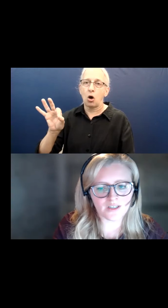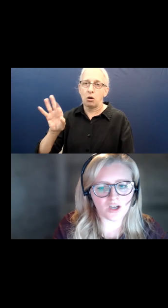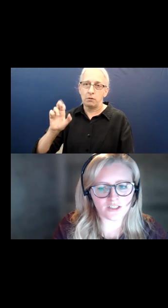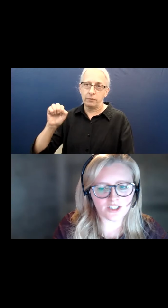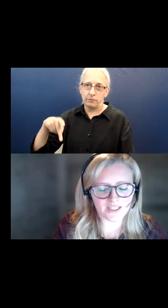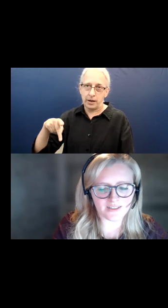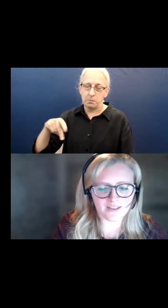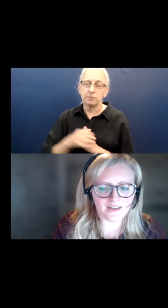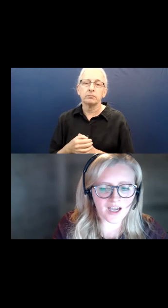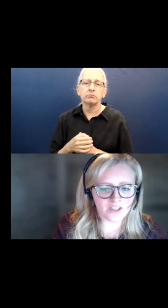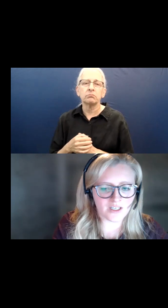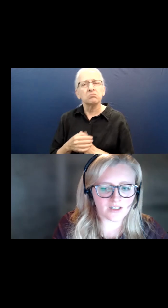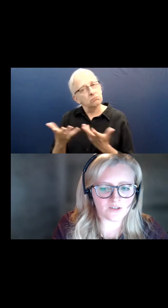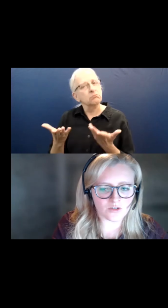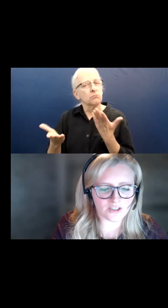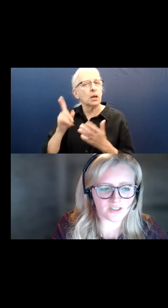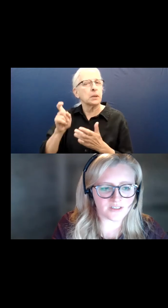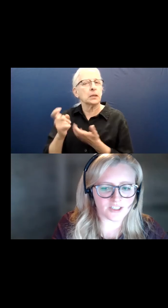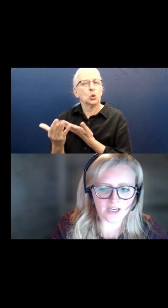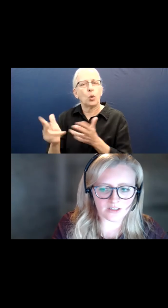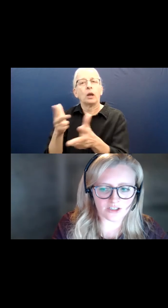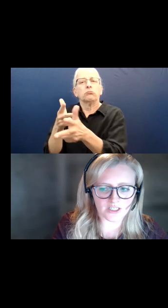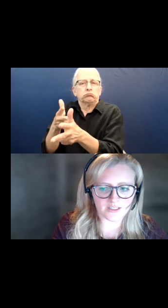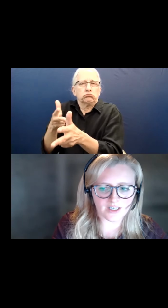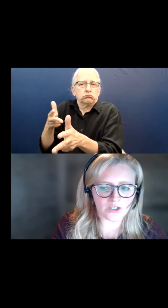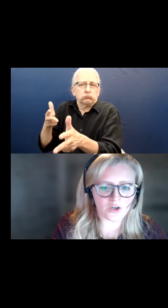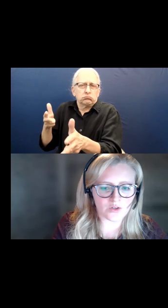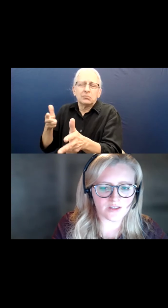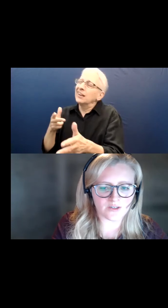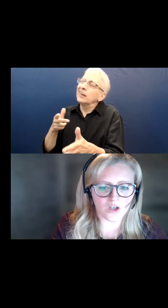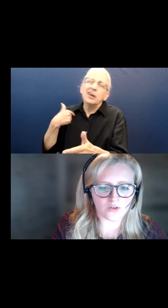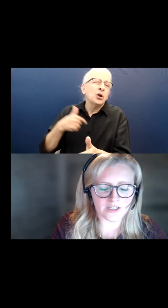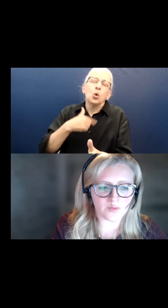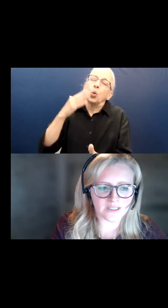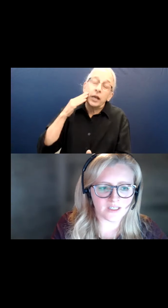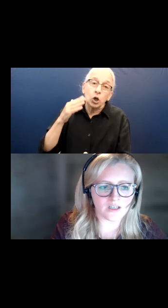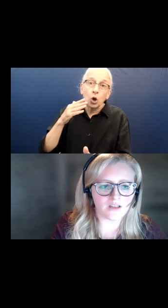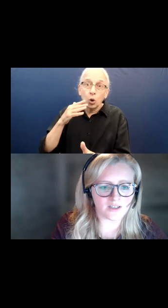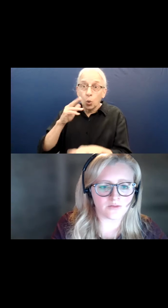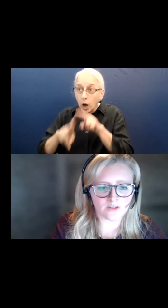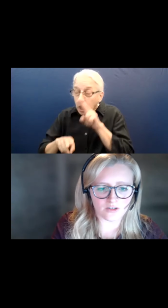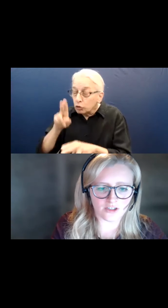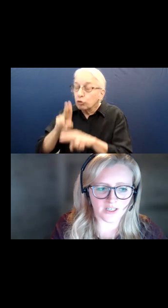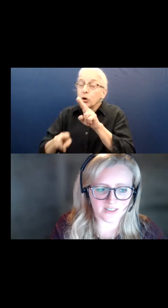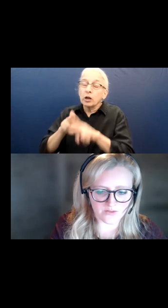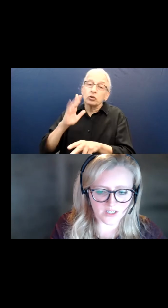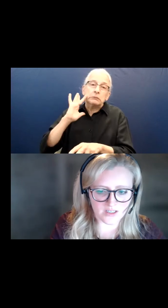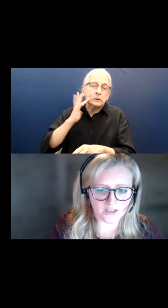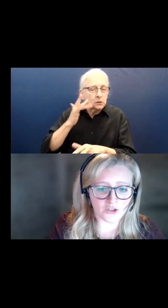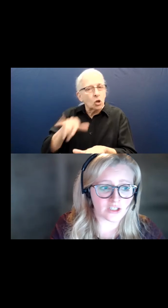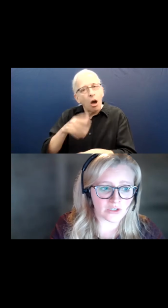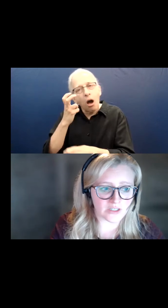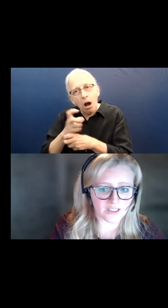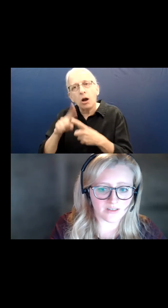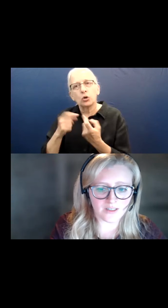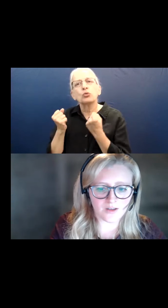We want to acknowledge that navigating construction is challenging, and we know that there's already been a lot of construction activity